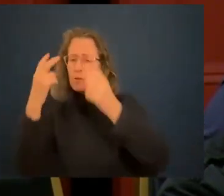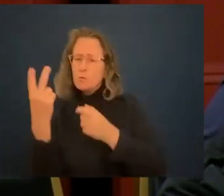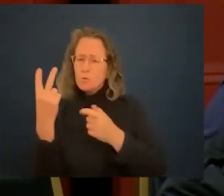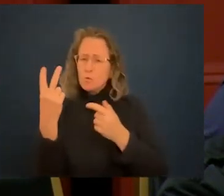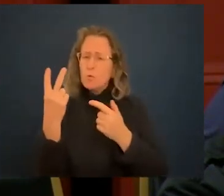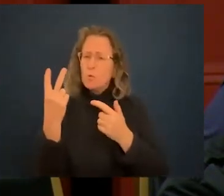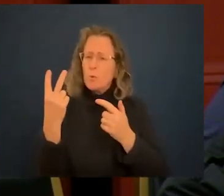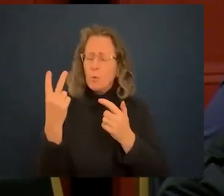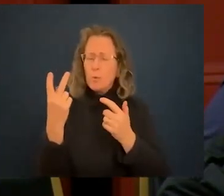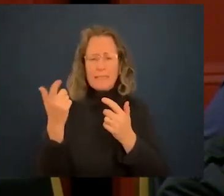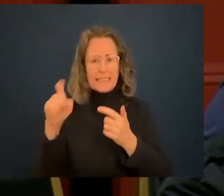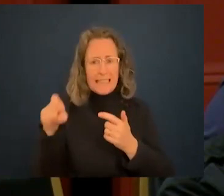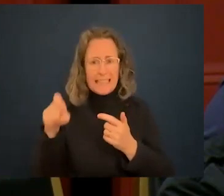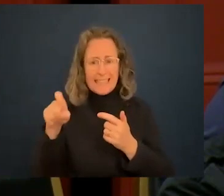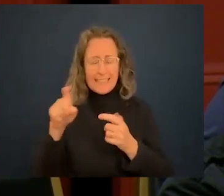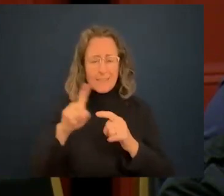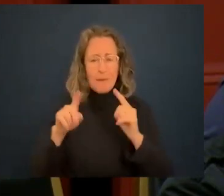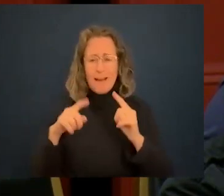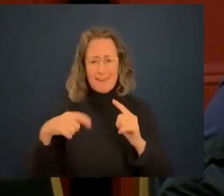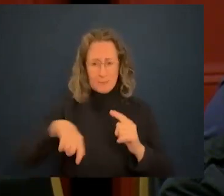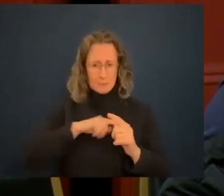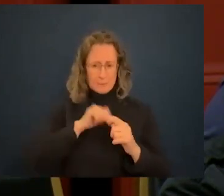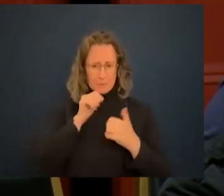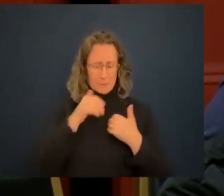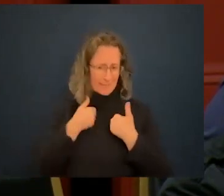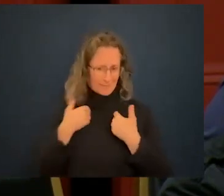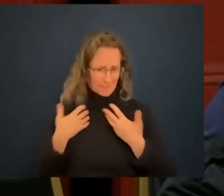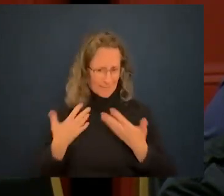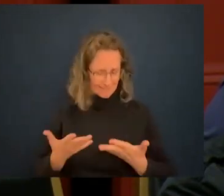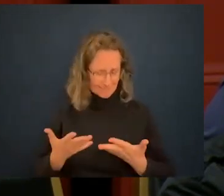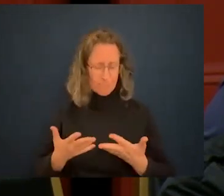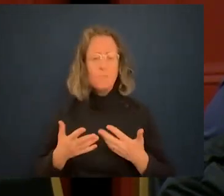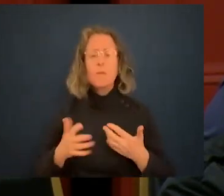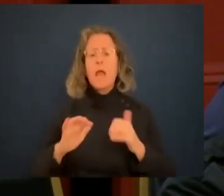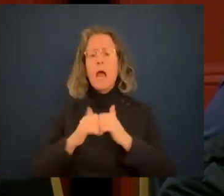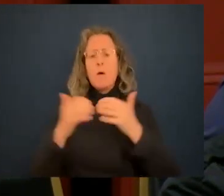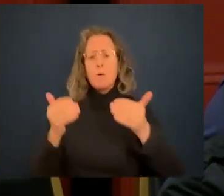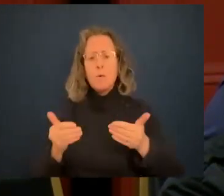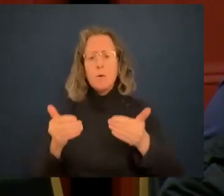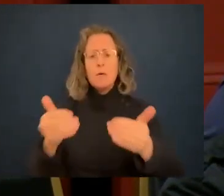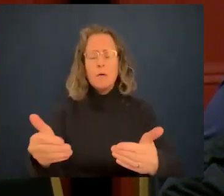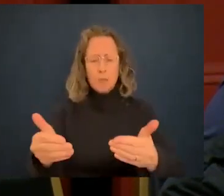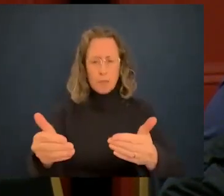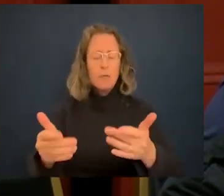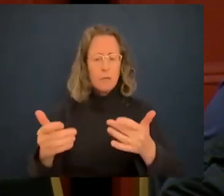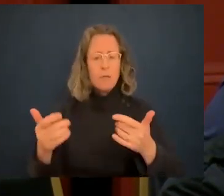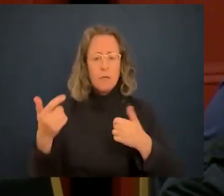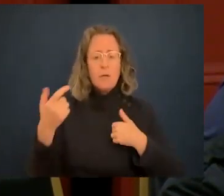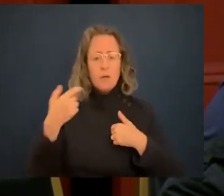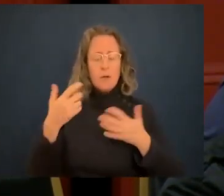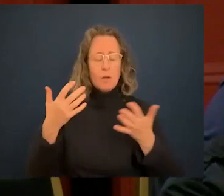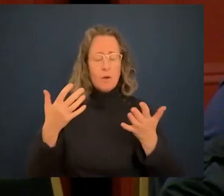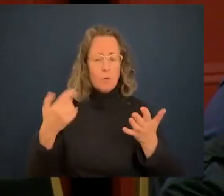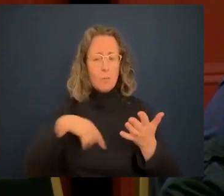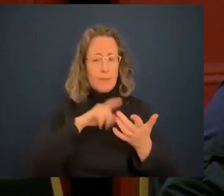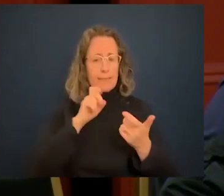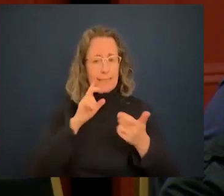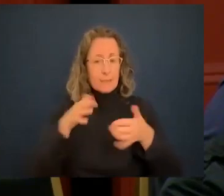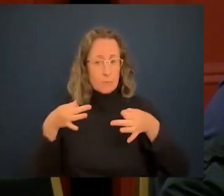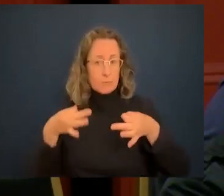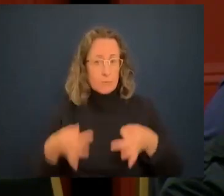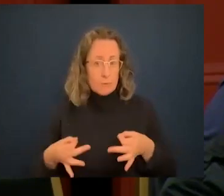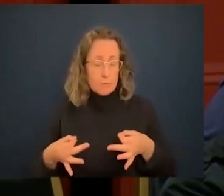the different ideas that are coming forward around how to deal with that it's looking at how do we invest the resources in order to have somebody or